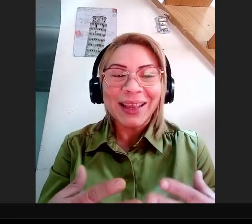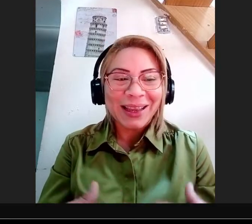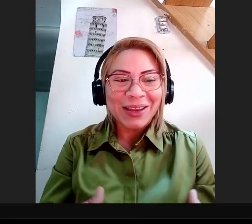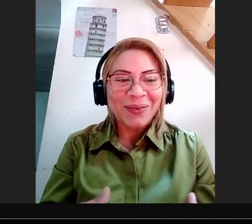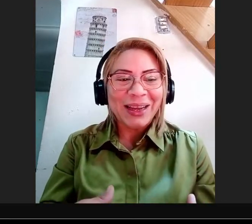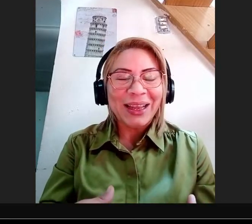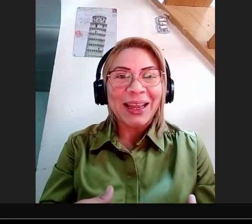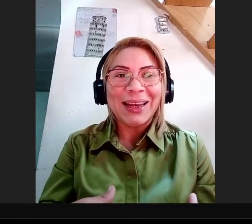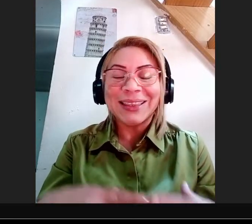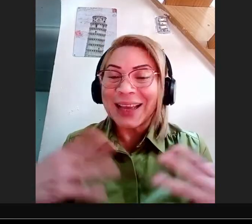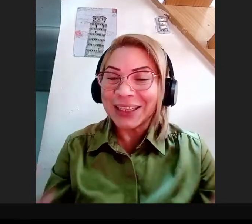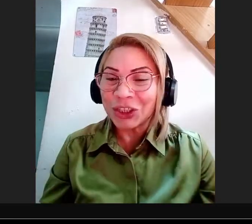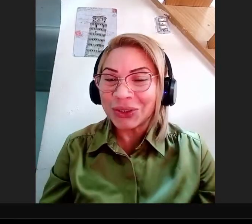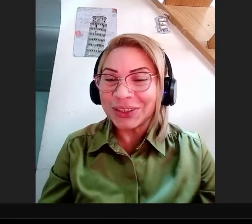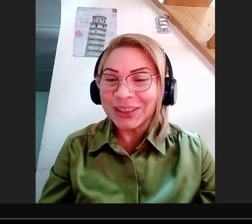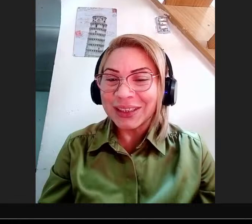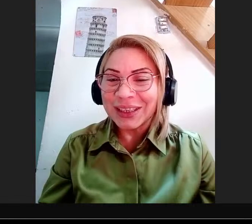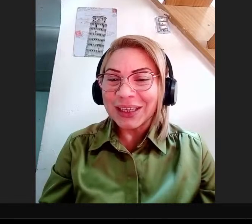this crime.